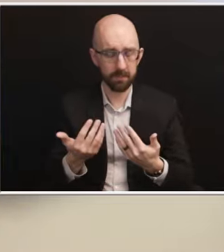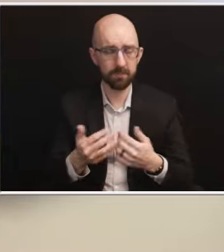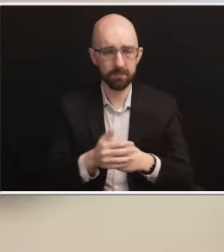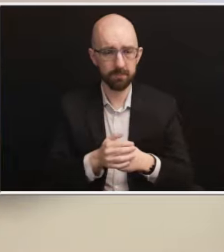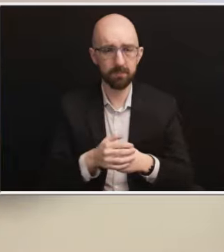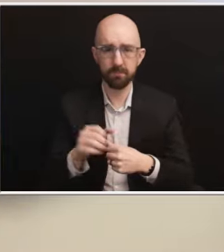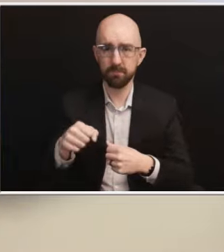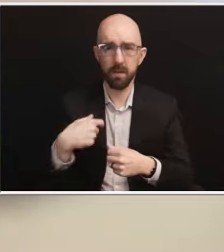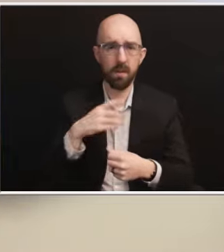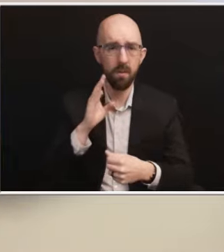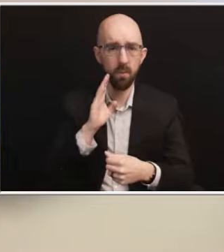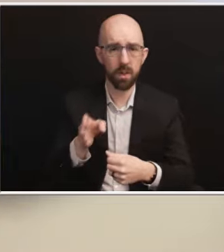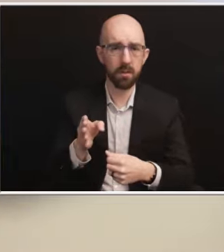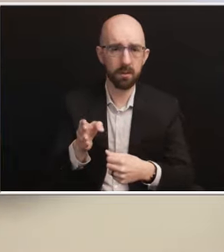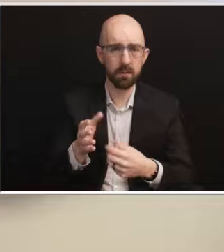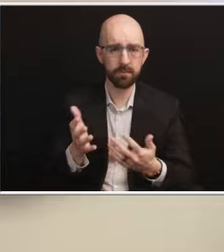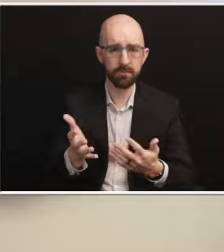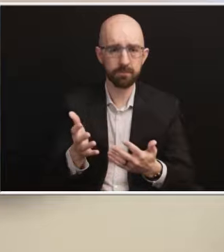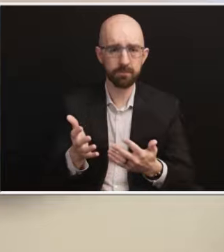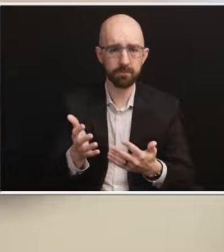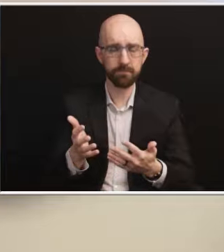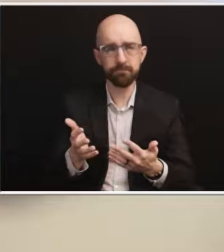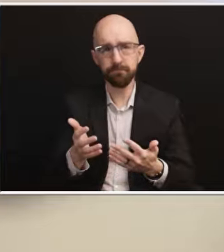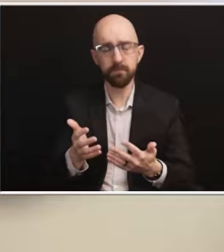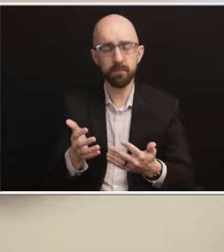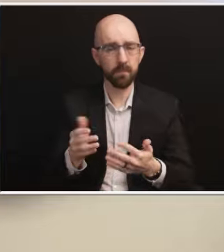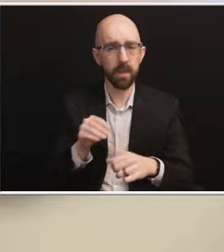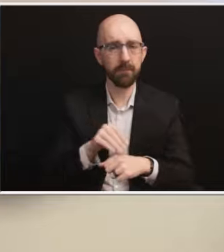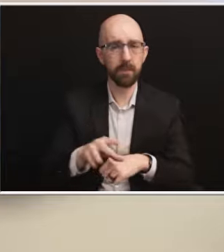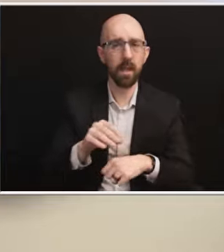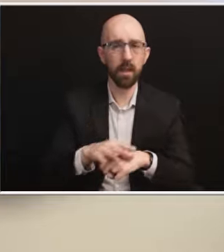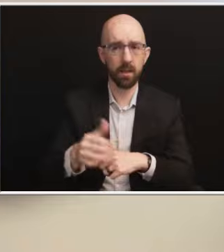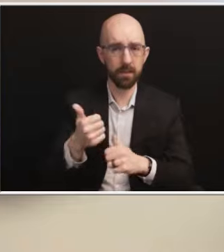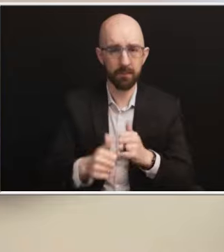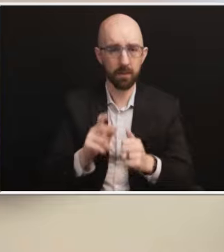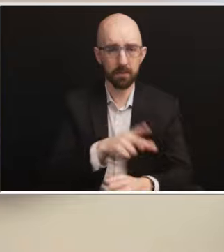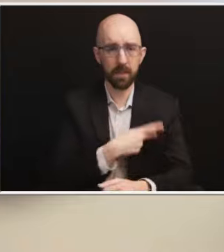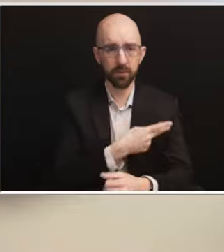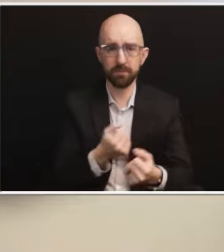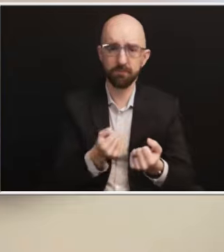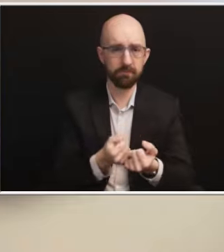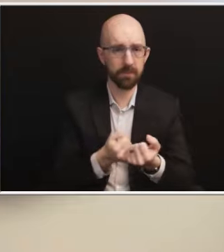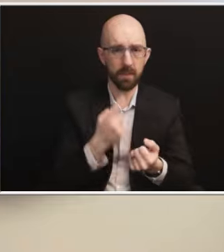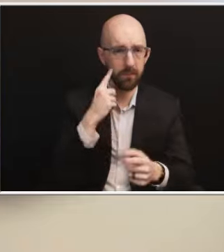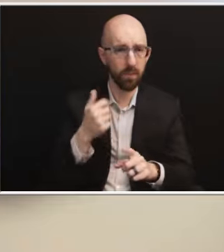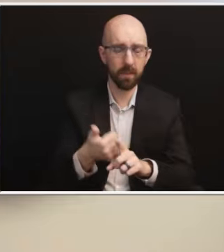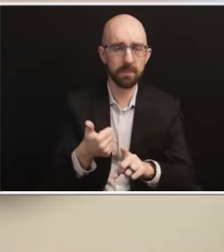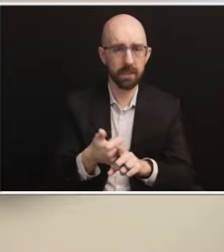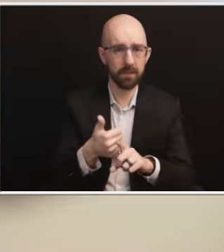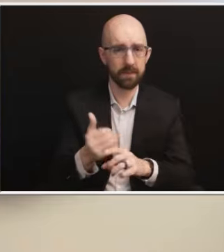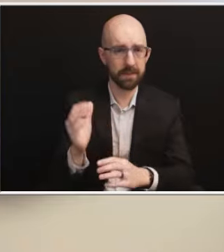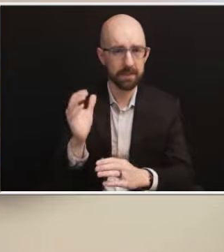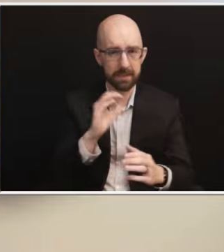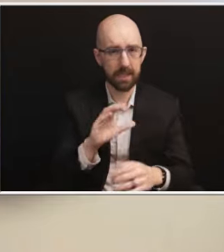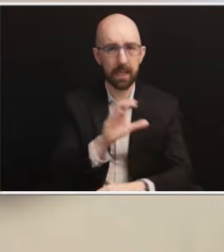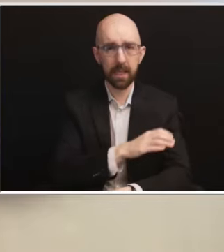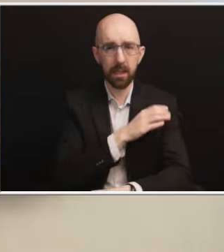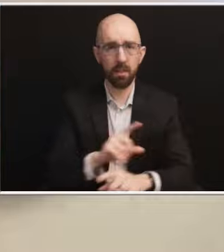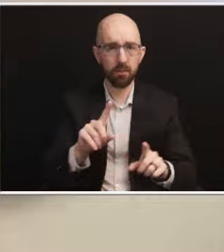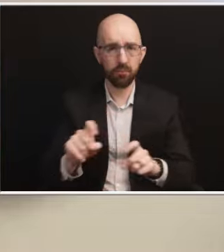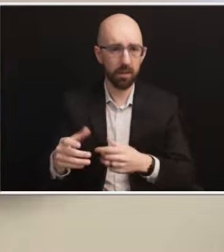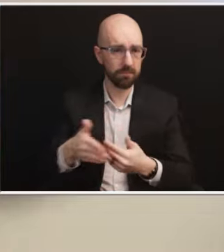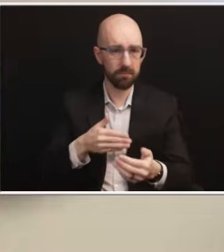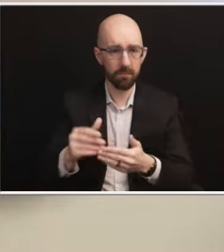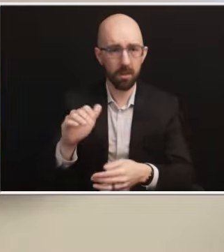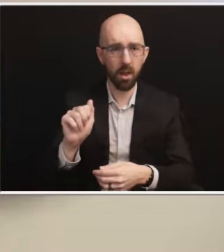I would advise every patient to advocate for themselves, to seek a clinical trial, whether it's CAR